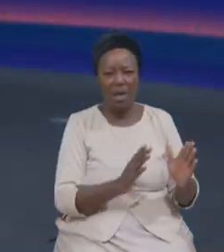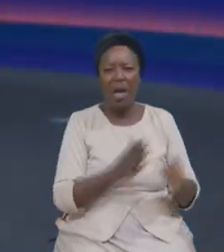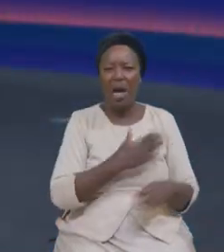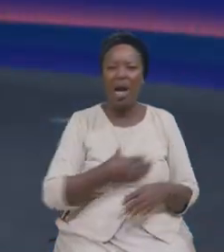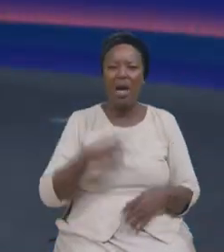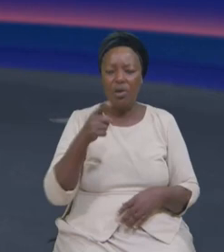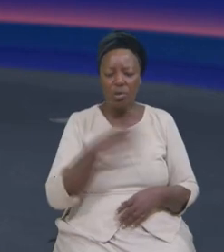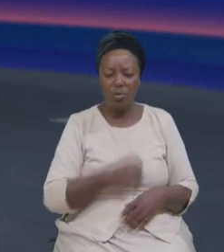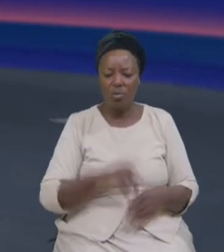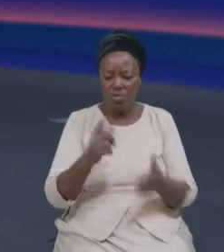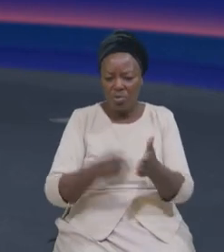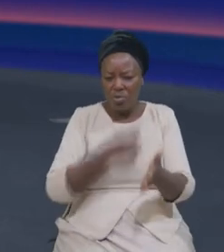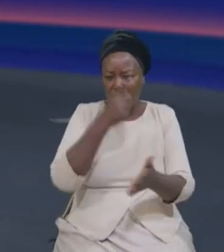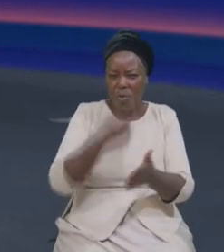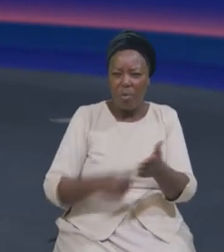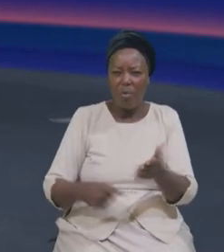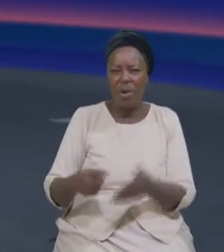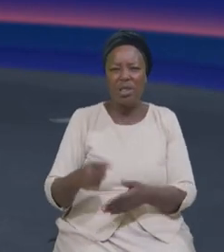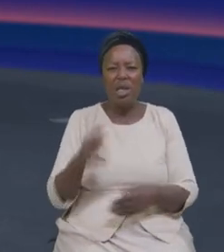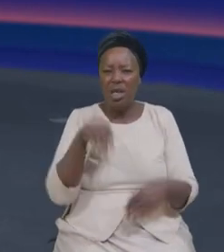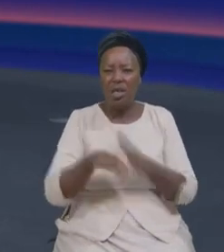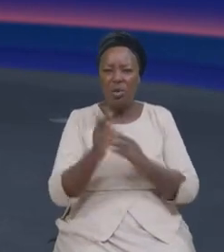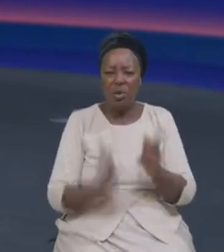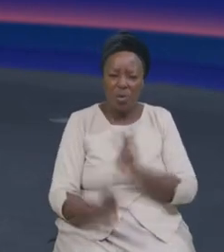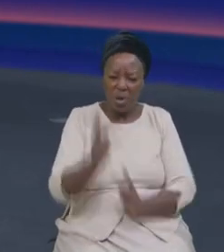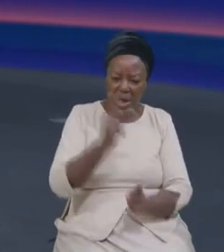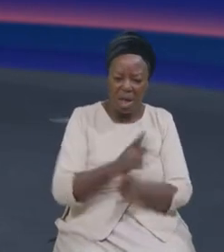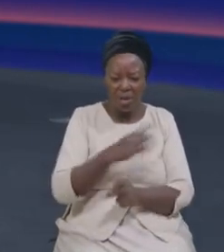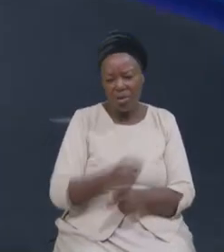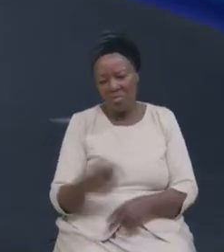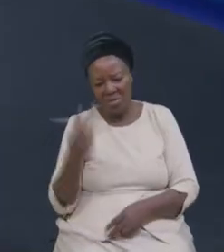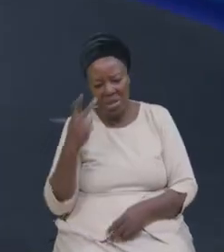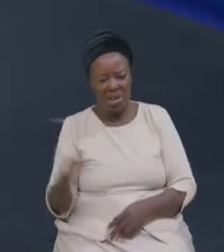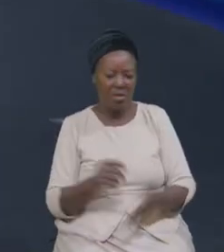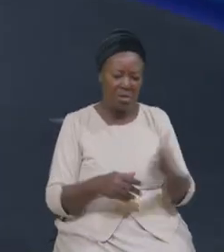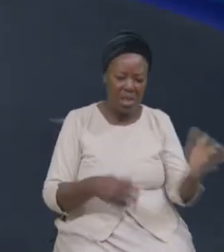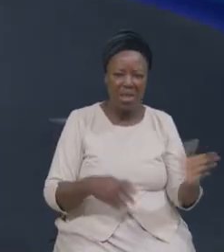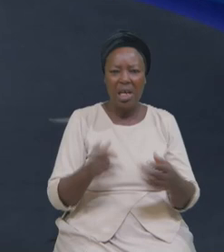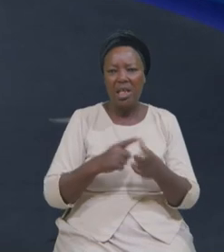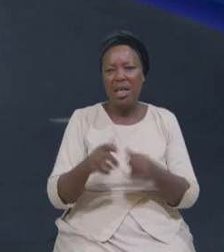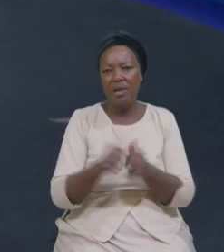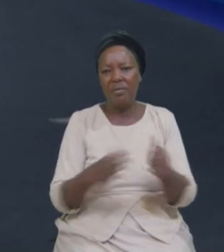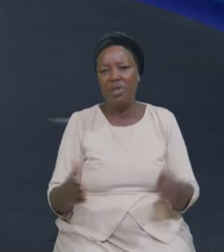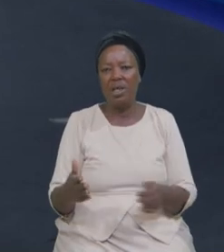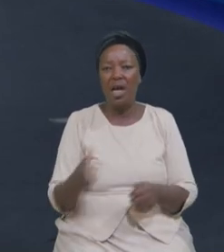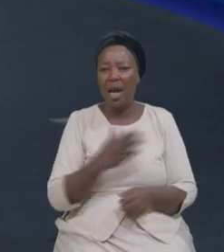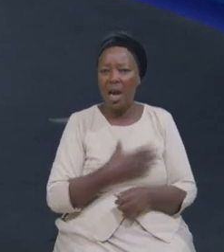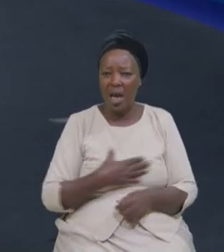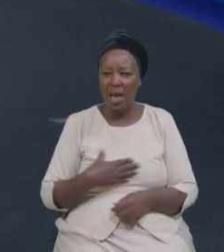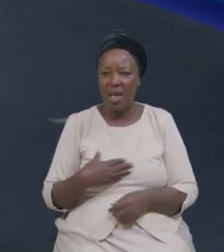are readjusting your kind of jog this and jig that and everything,